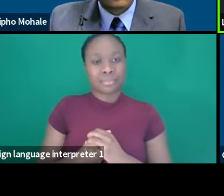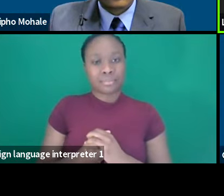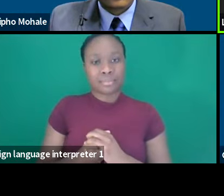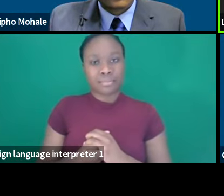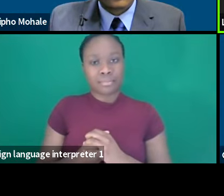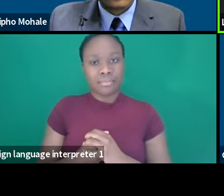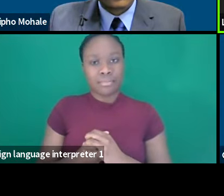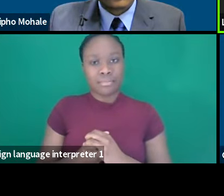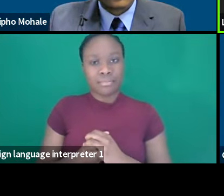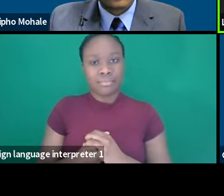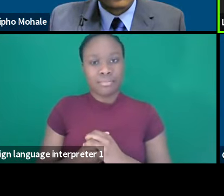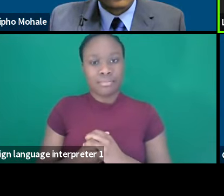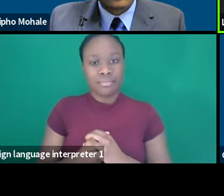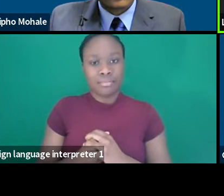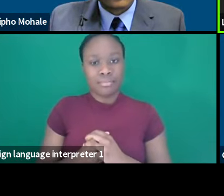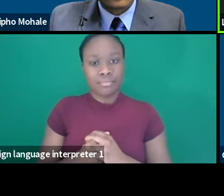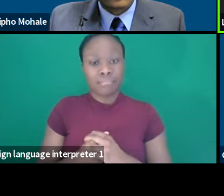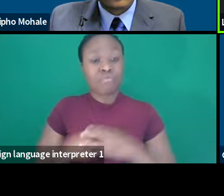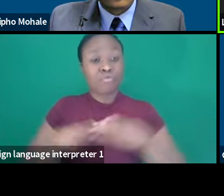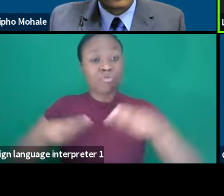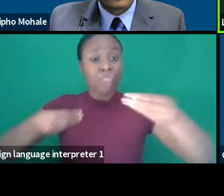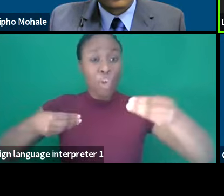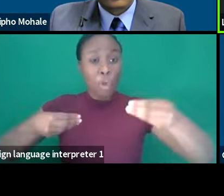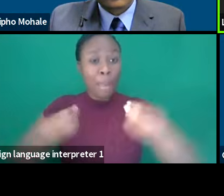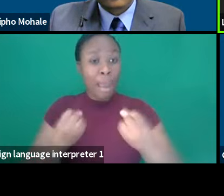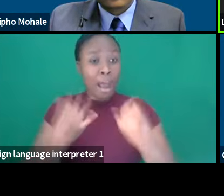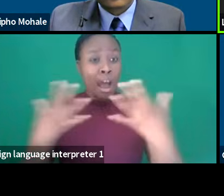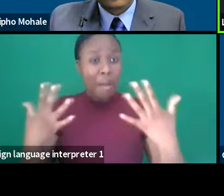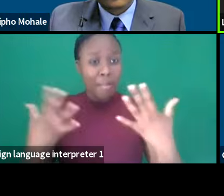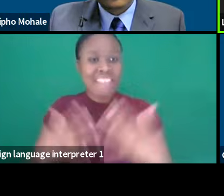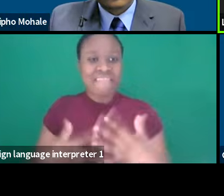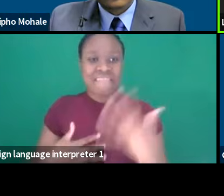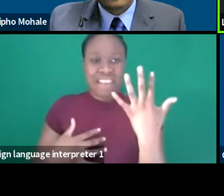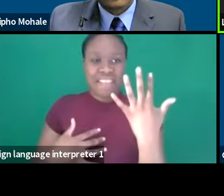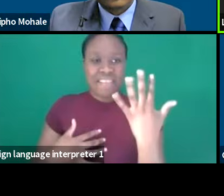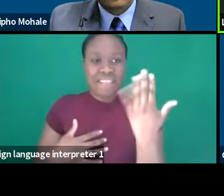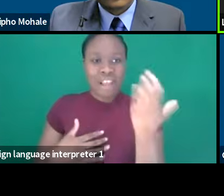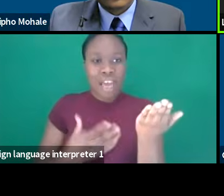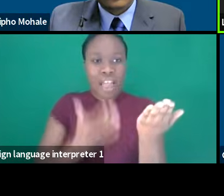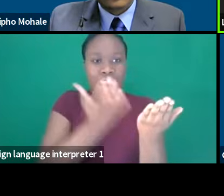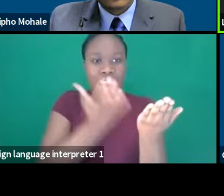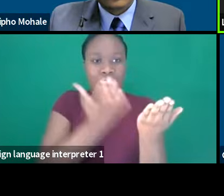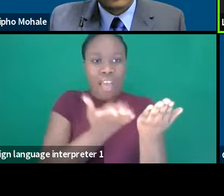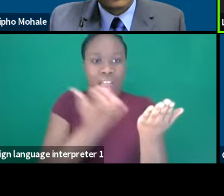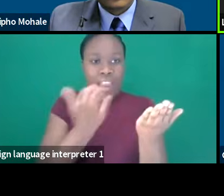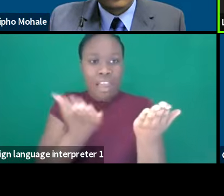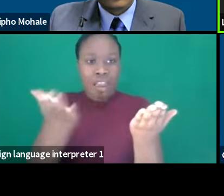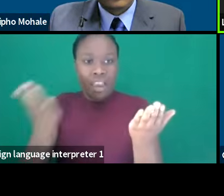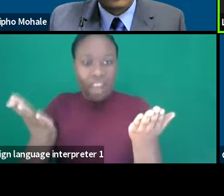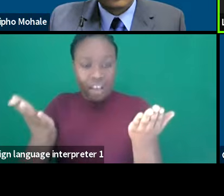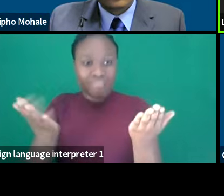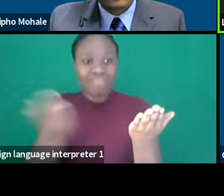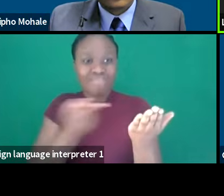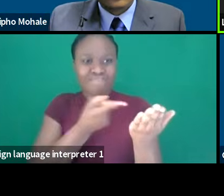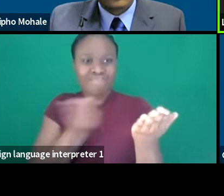there's basically 5 documents, most importantly, that we need more than anything else. To